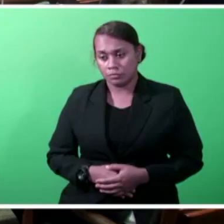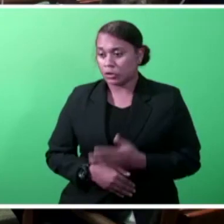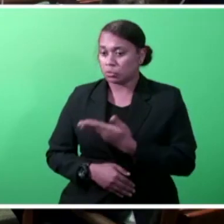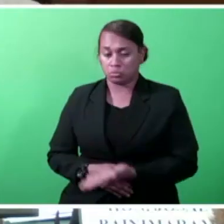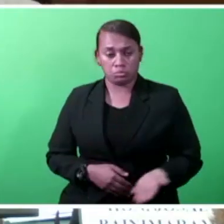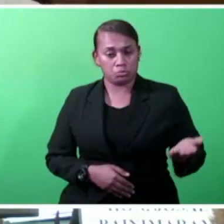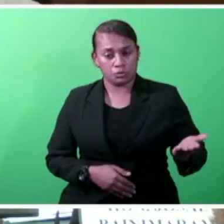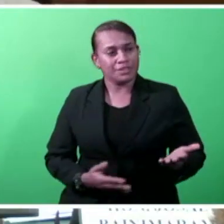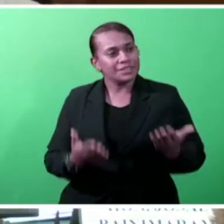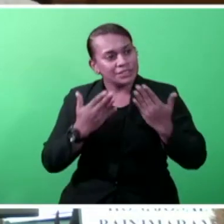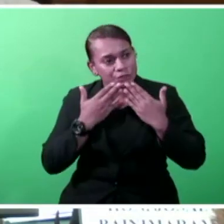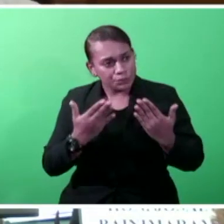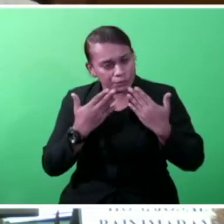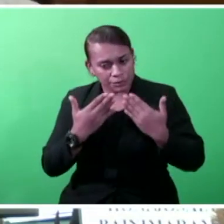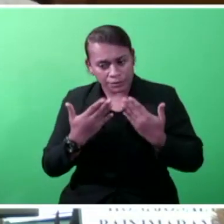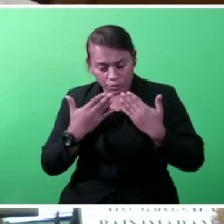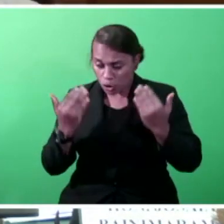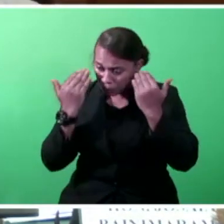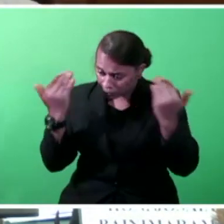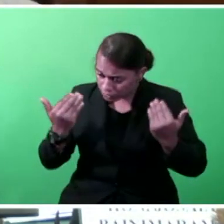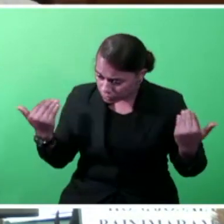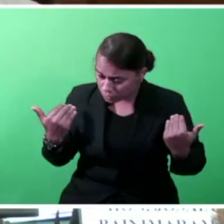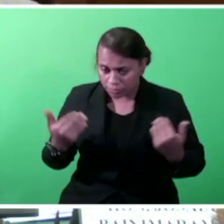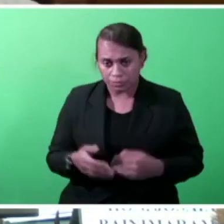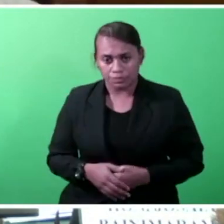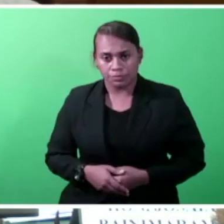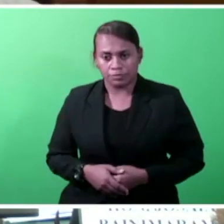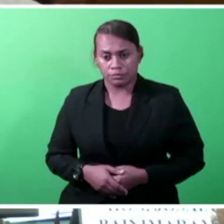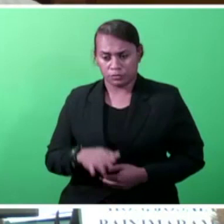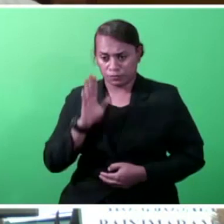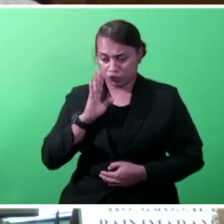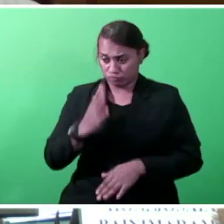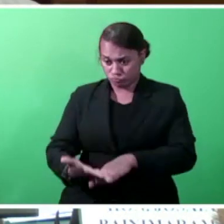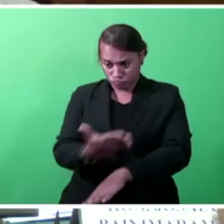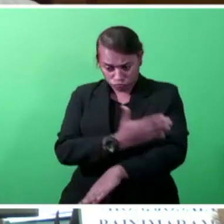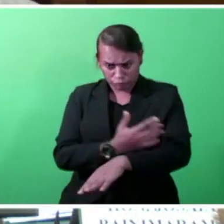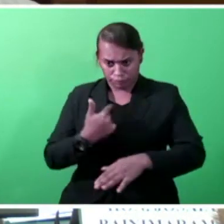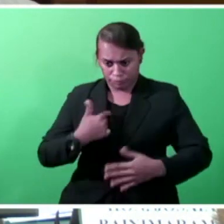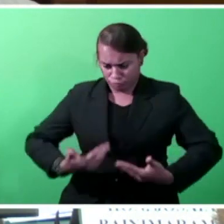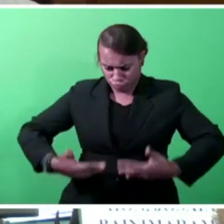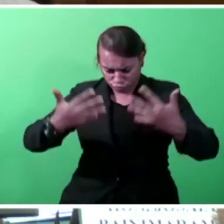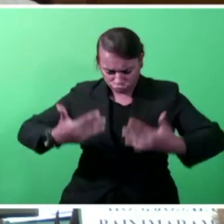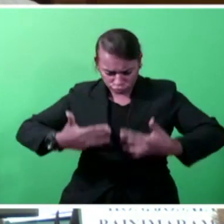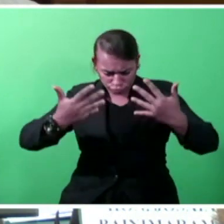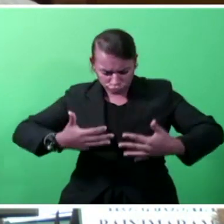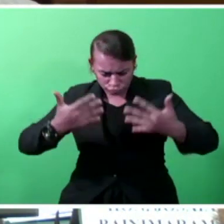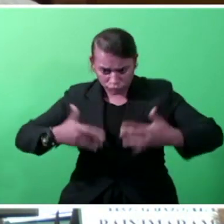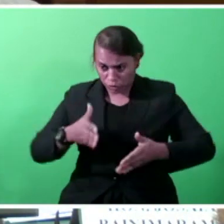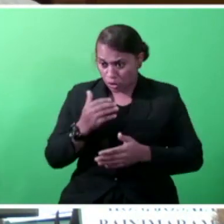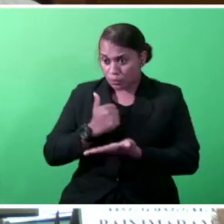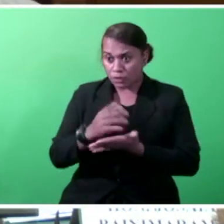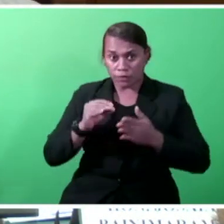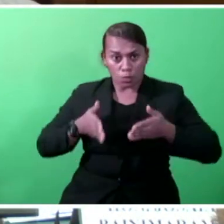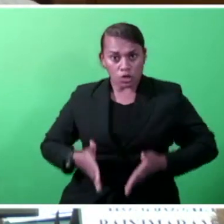Thank you, Mr. Speaker, sir. Mr. Speaker, sir, before I give the statistics, I'd like to just highlight that birth registration or civil